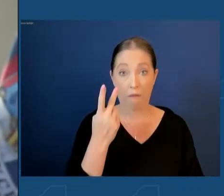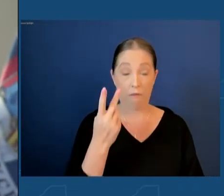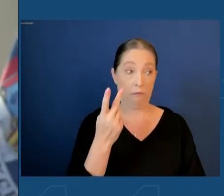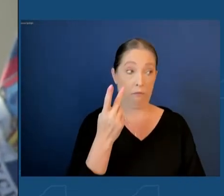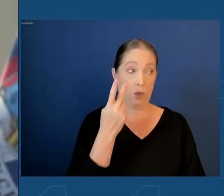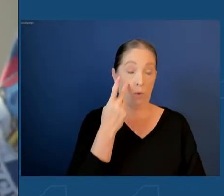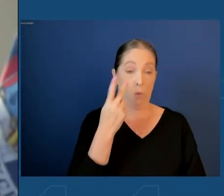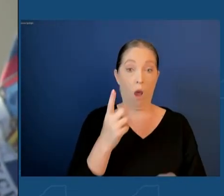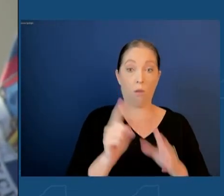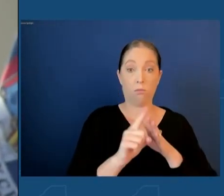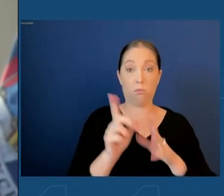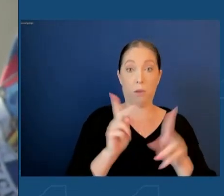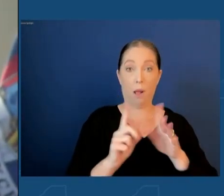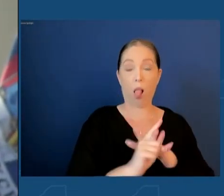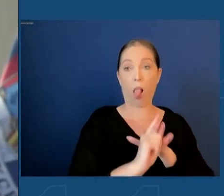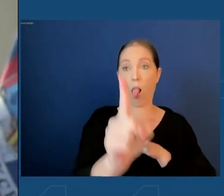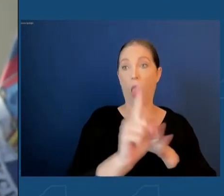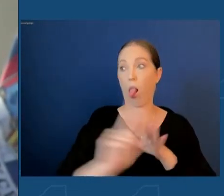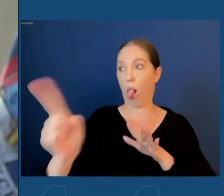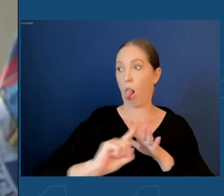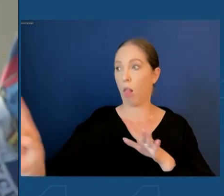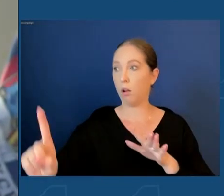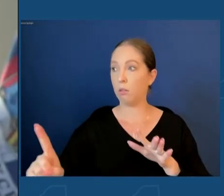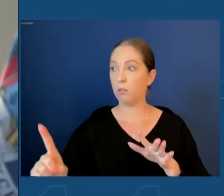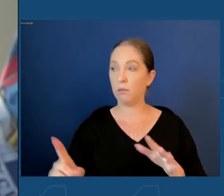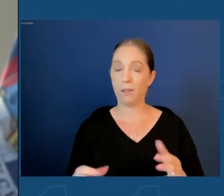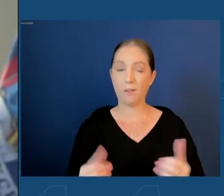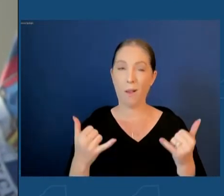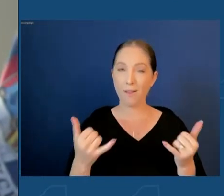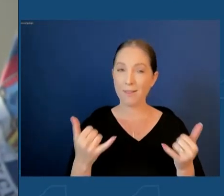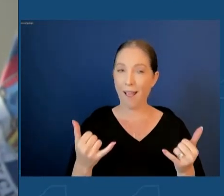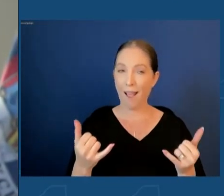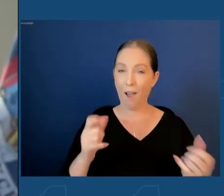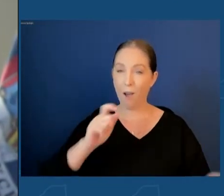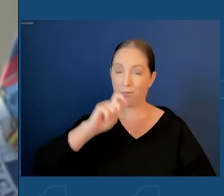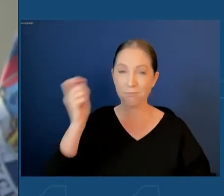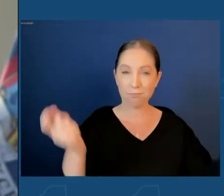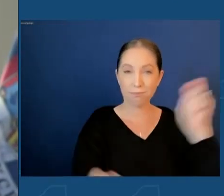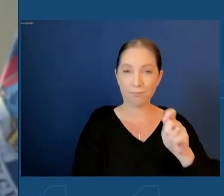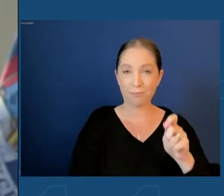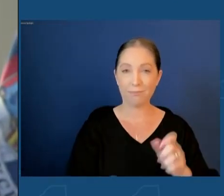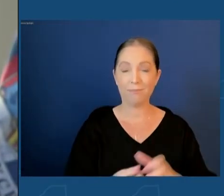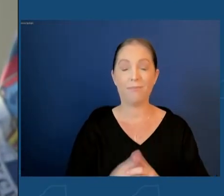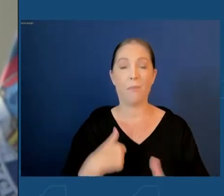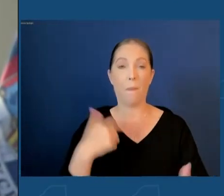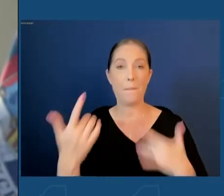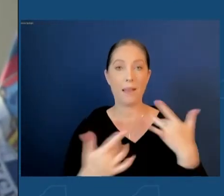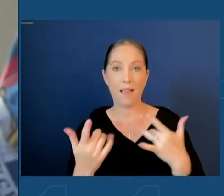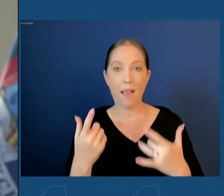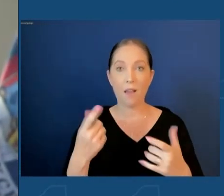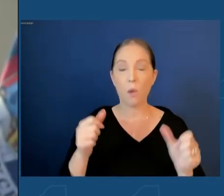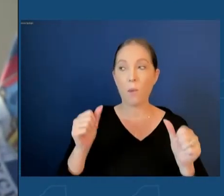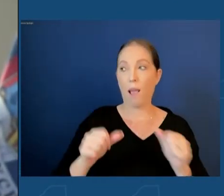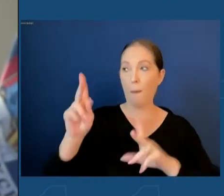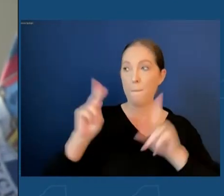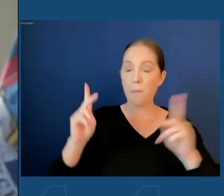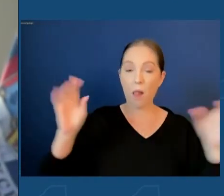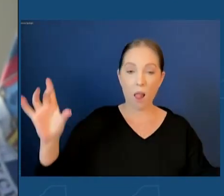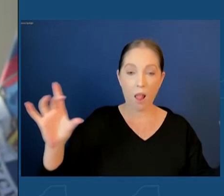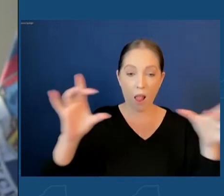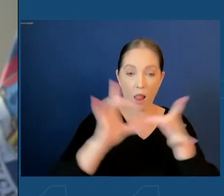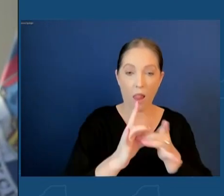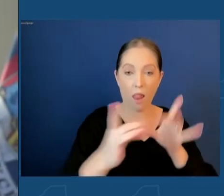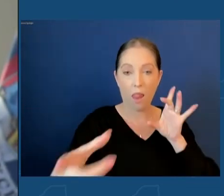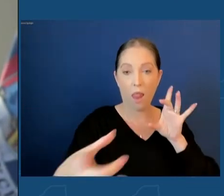than arrive. And we're going to change that. And that's why I'm so excited, because we're going to be able to connect people to everything that